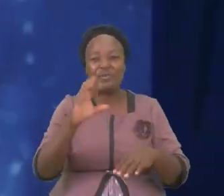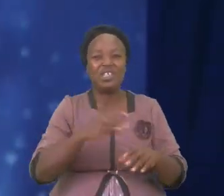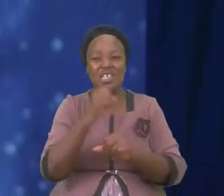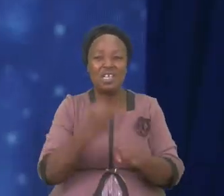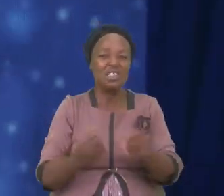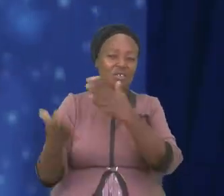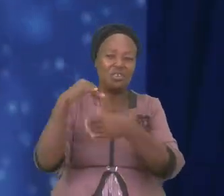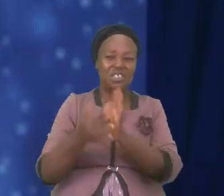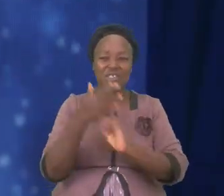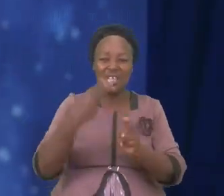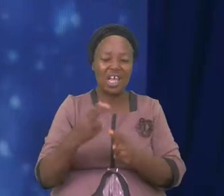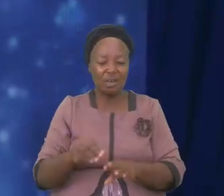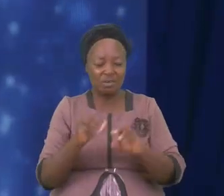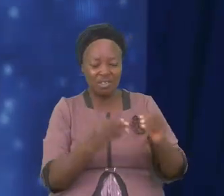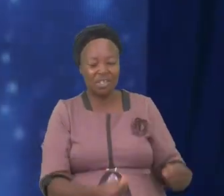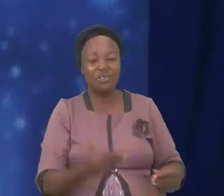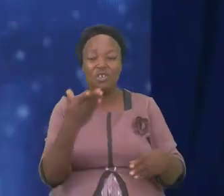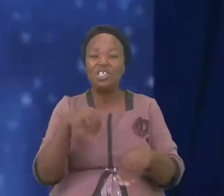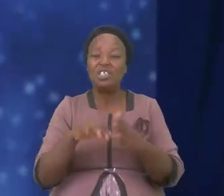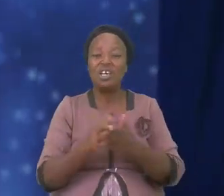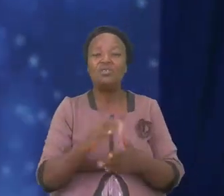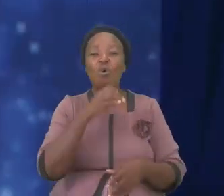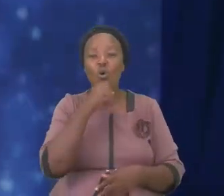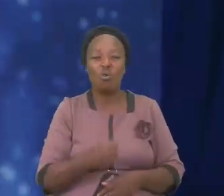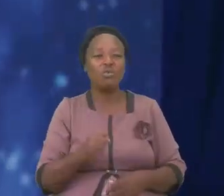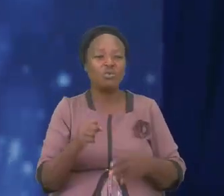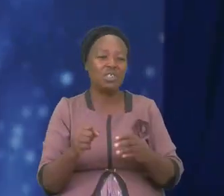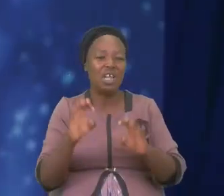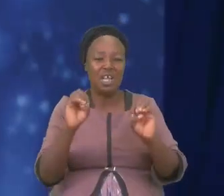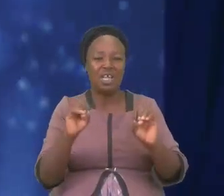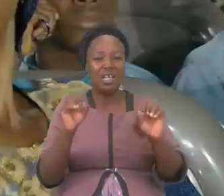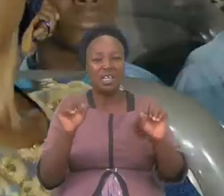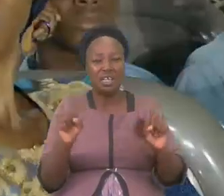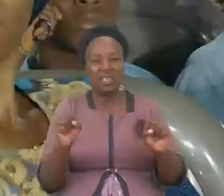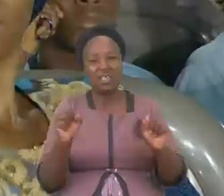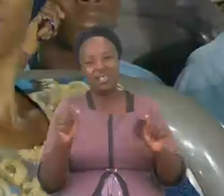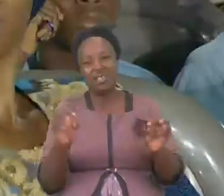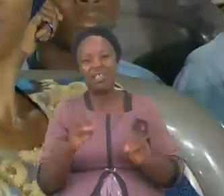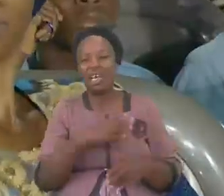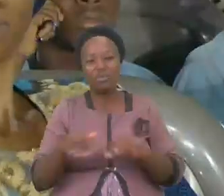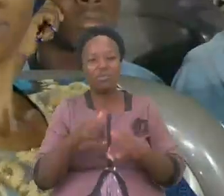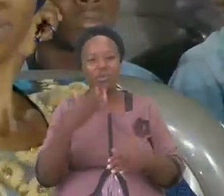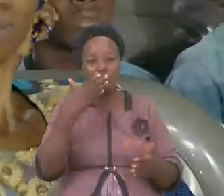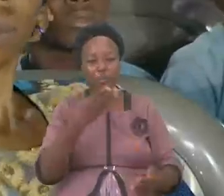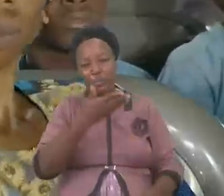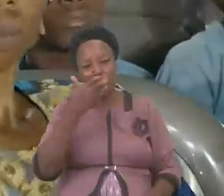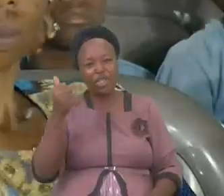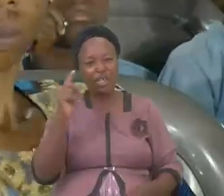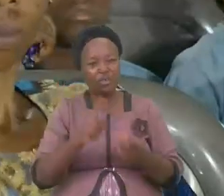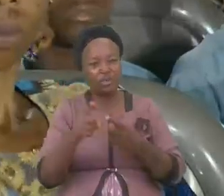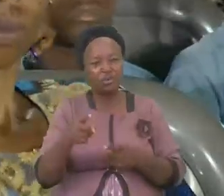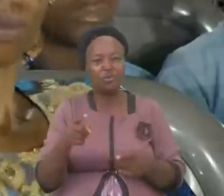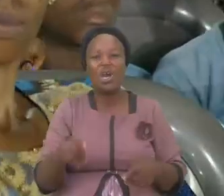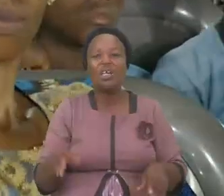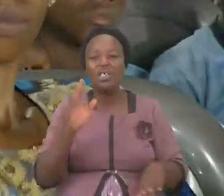will do better unto you than at your beginning. Will do better unto you than